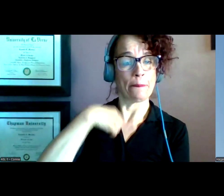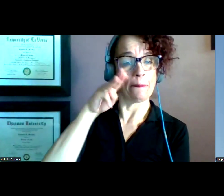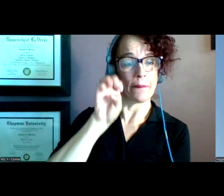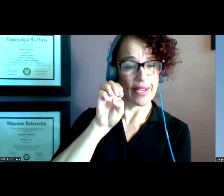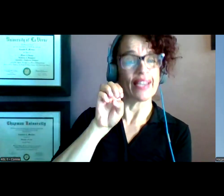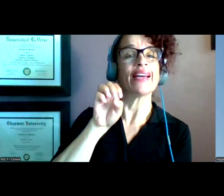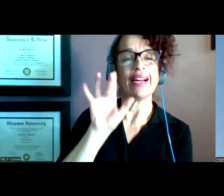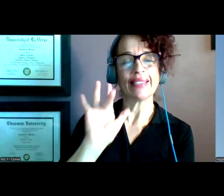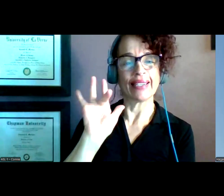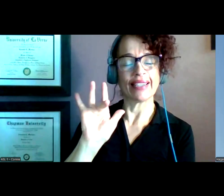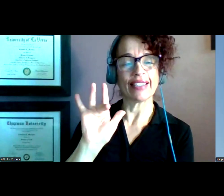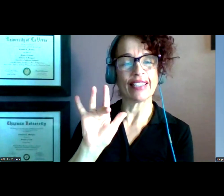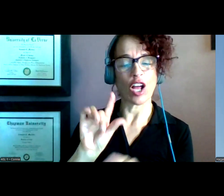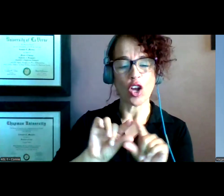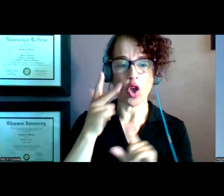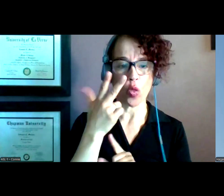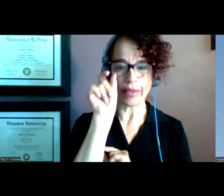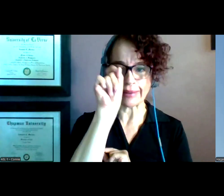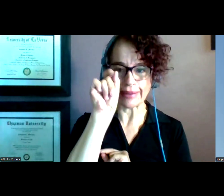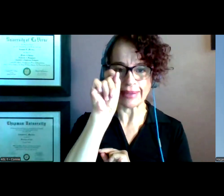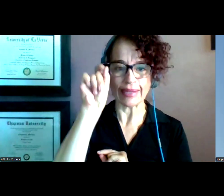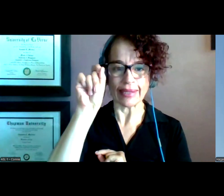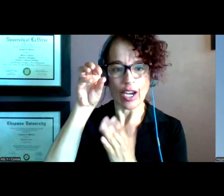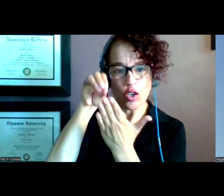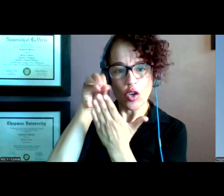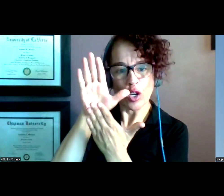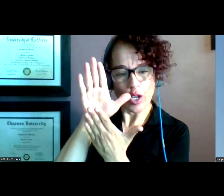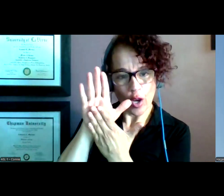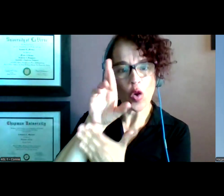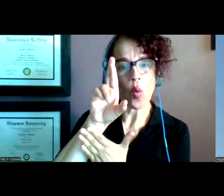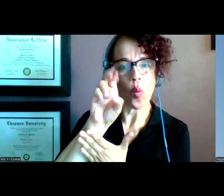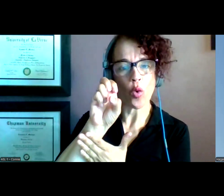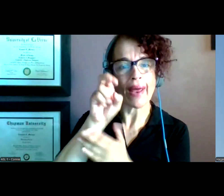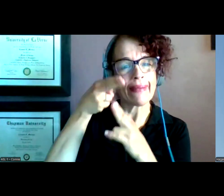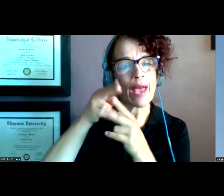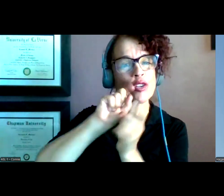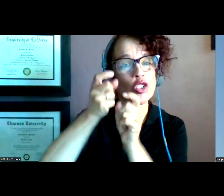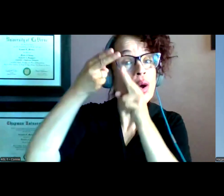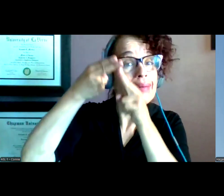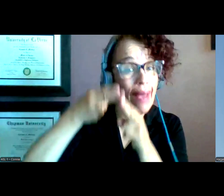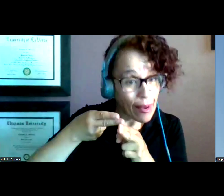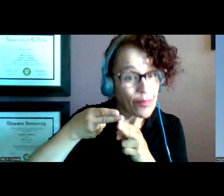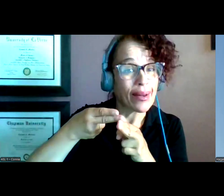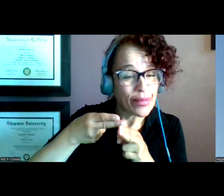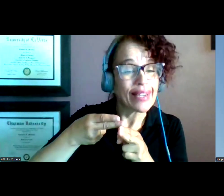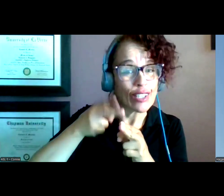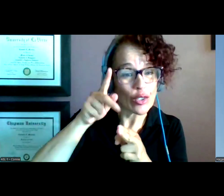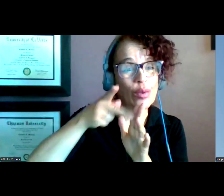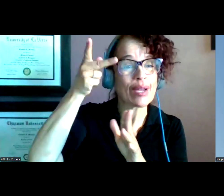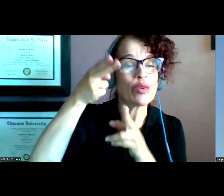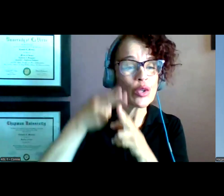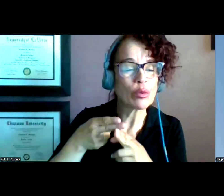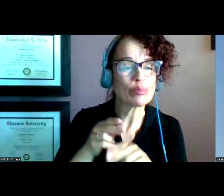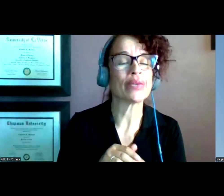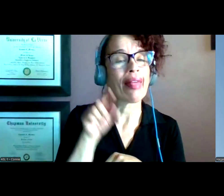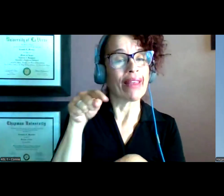then you can click on the little three dots and click on rename. And then that will let you rename yourself. And